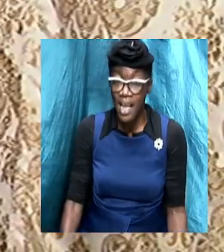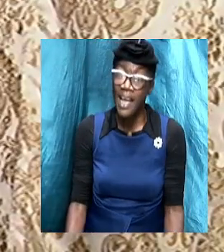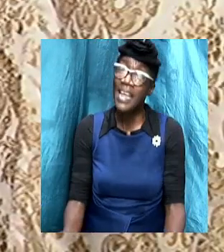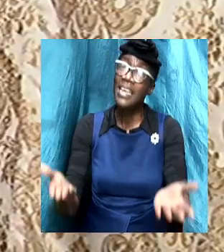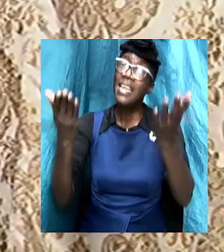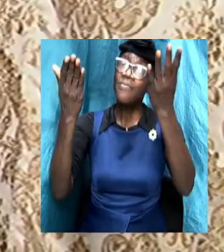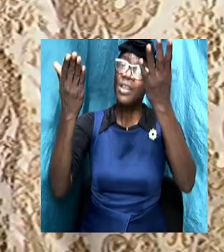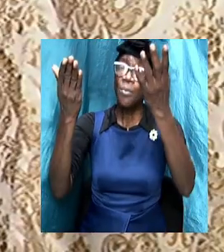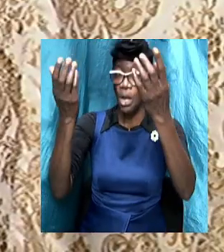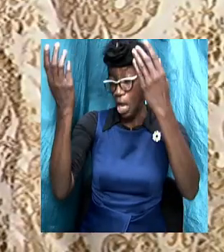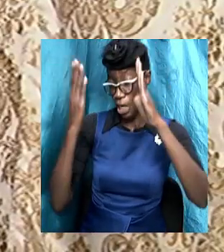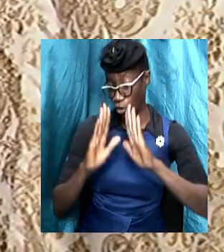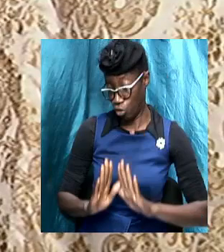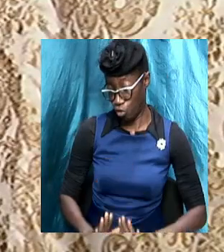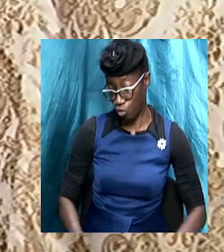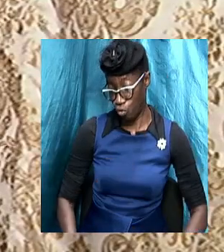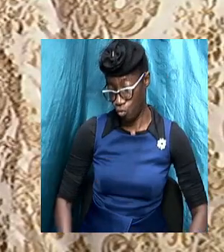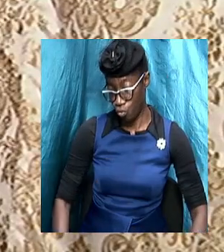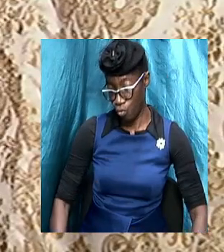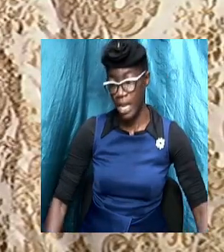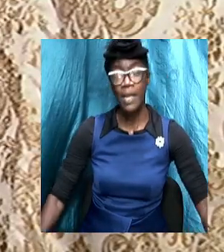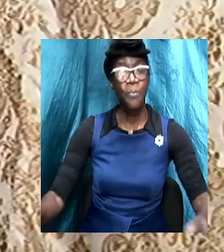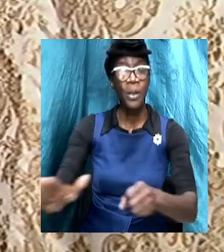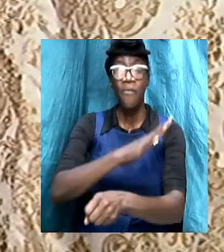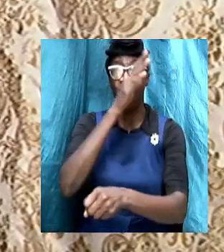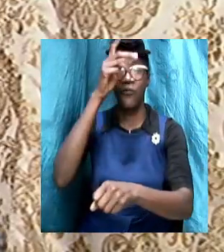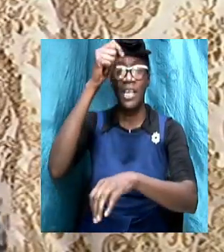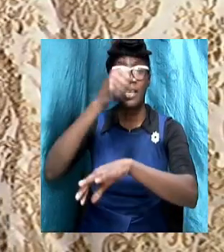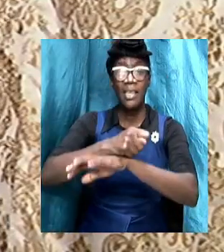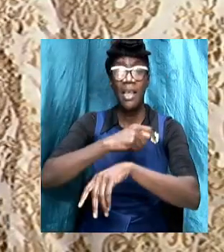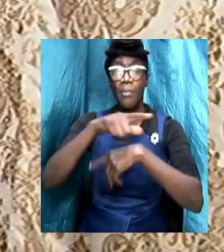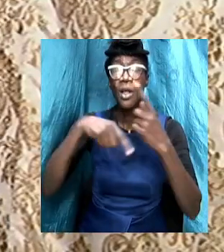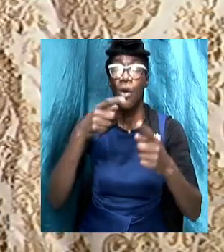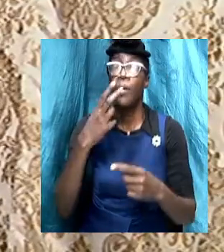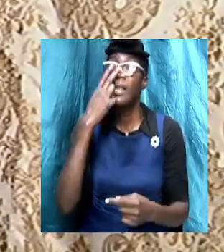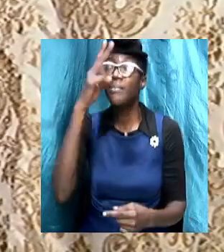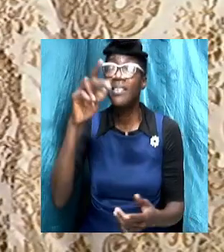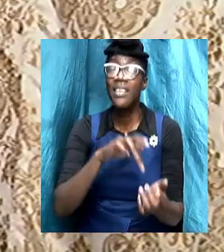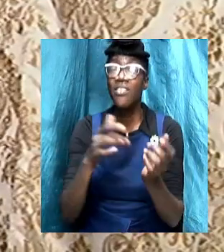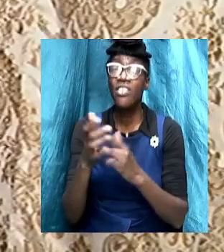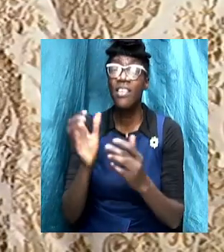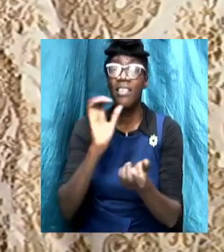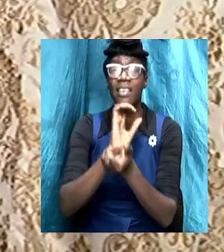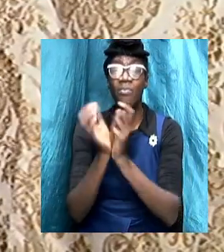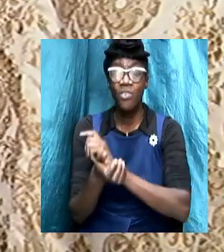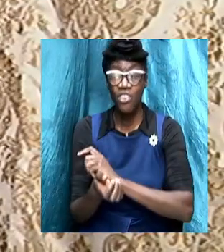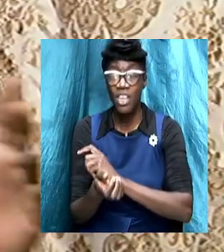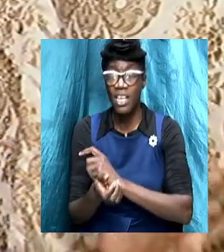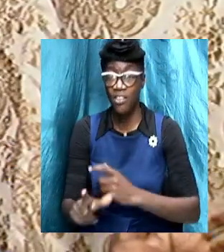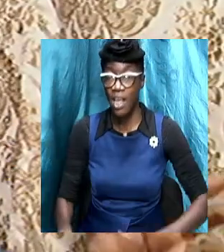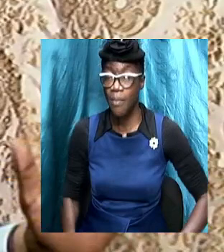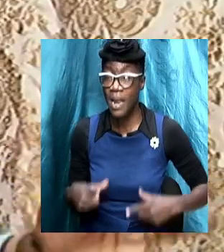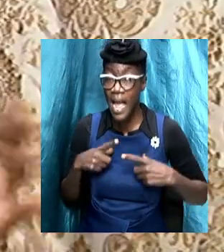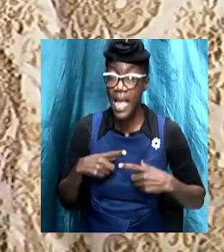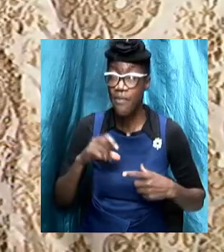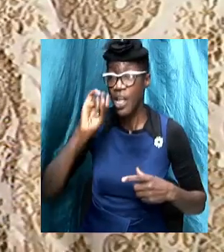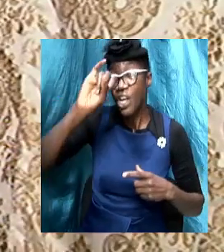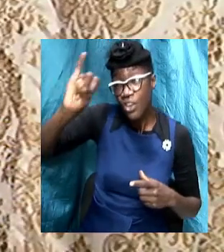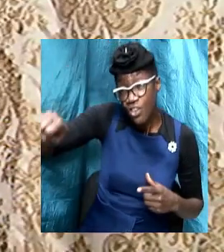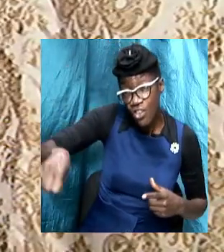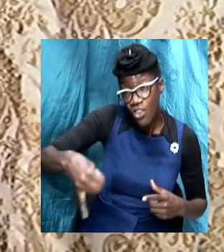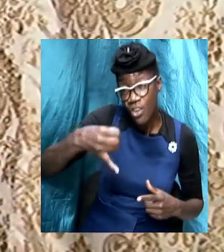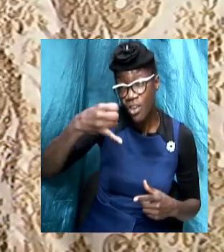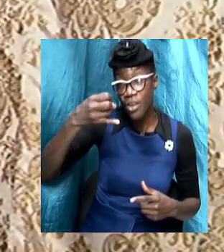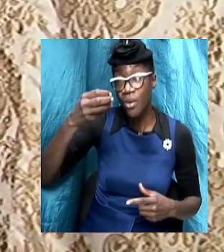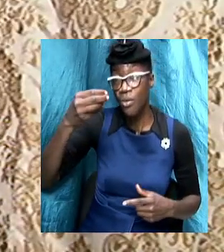temple. In other words, when he saw Jesus, it changed his life. John, even though he walked with God for